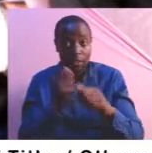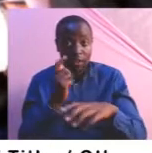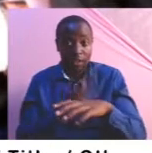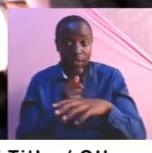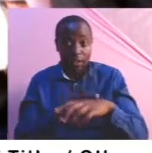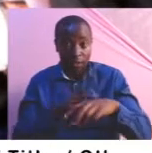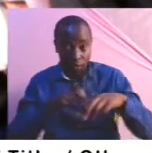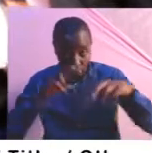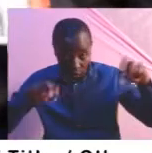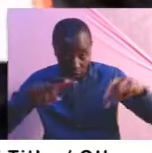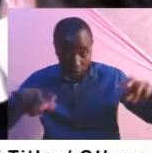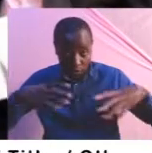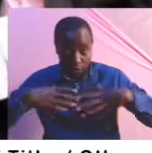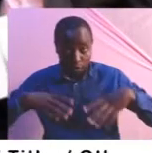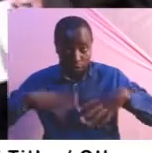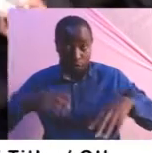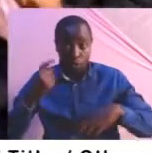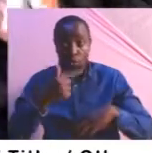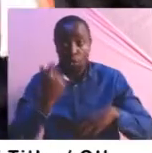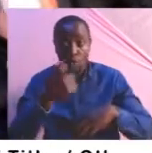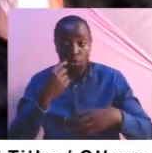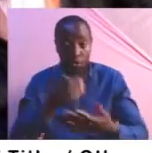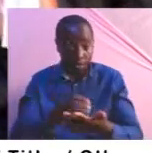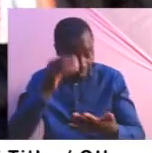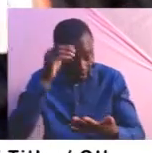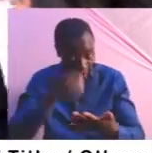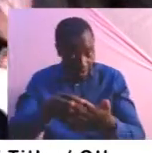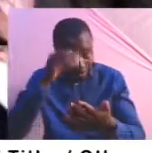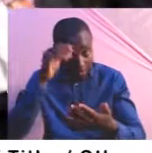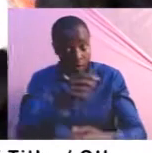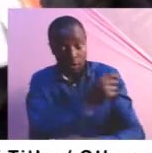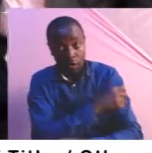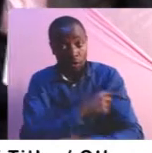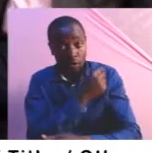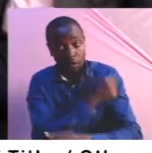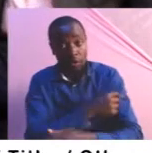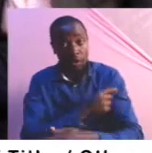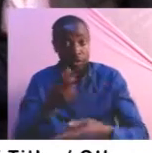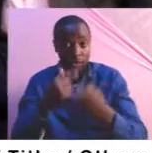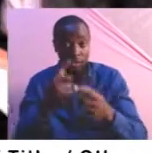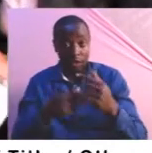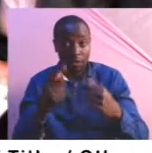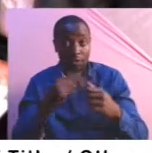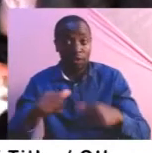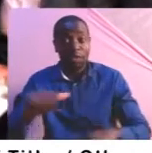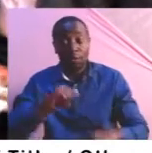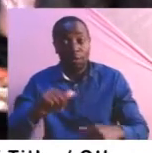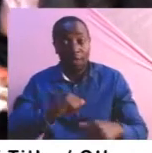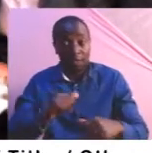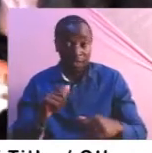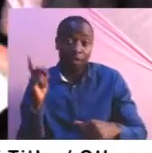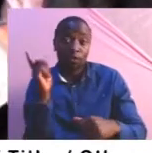for people who are elite, like medical profession. We come to things like gay marriage. It's